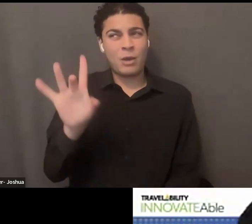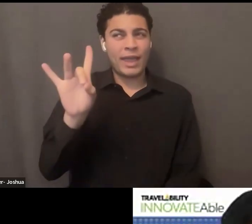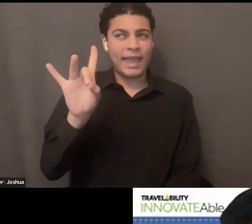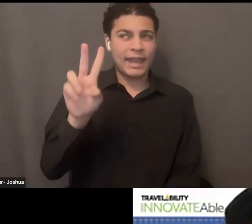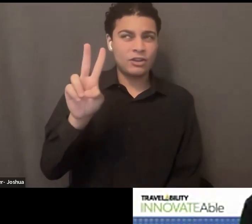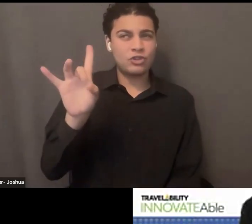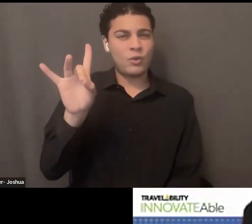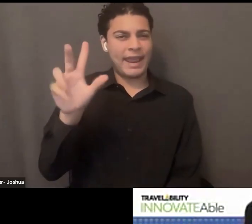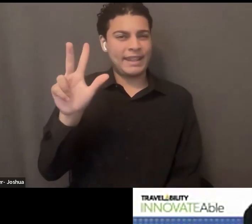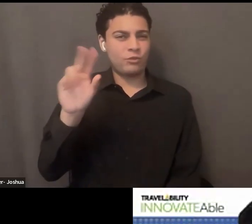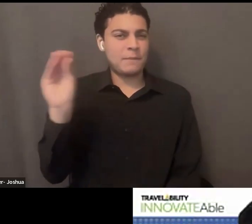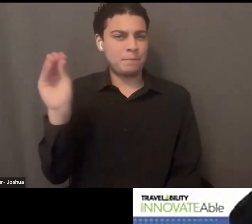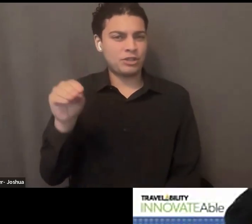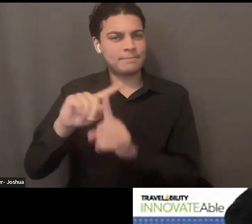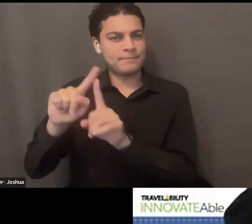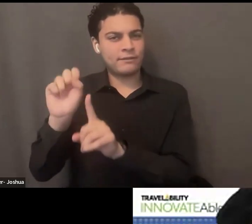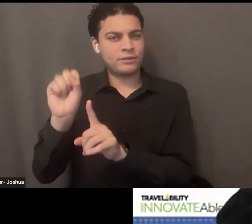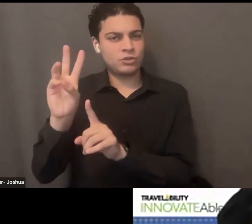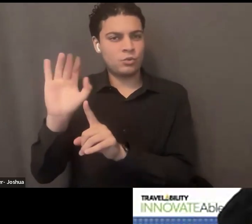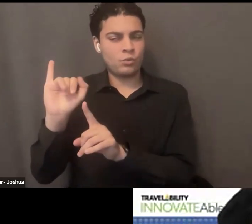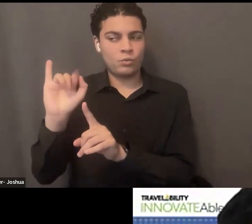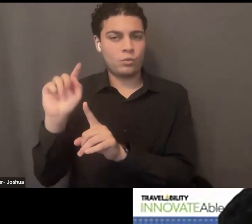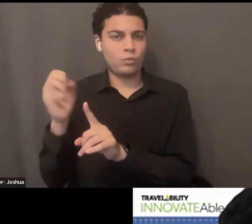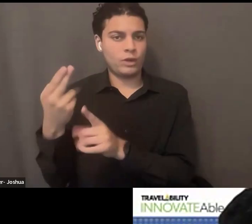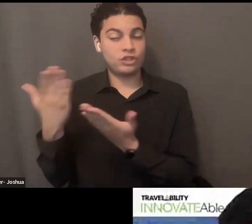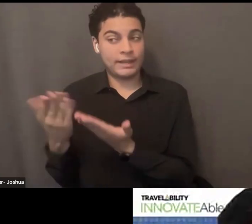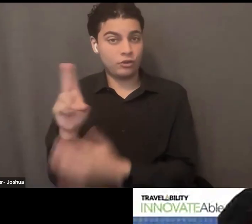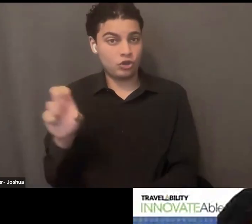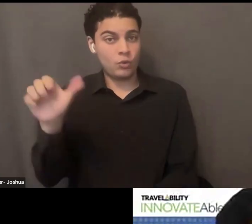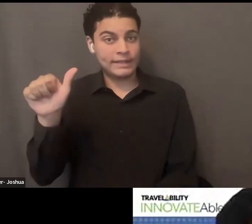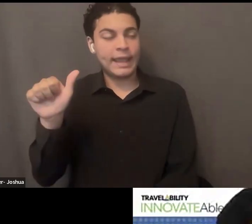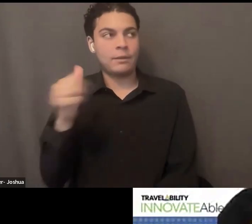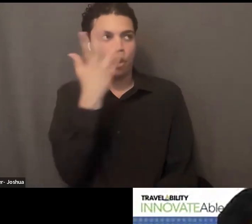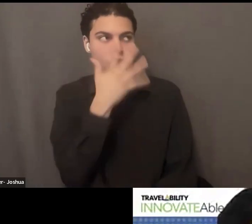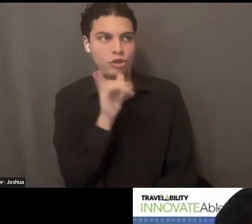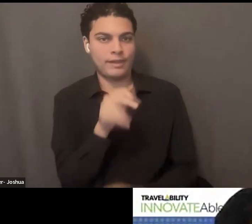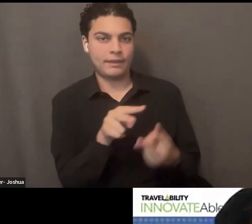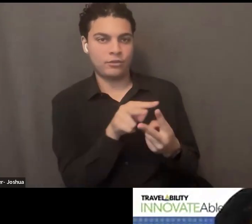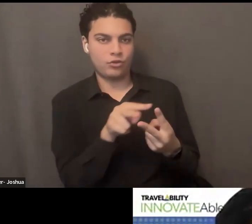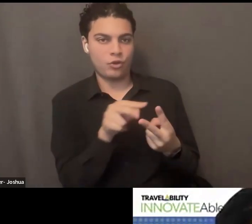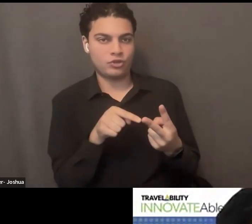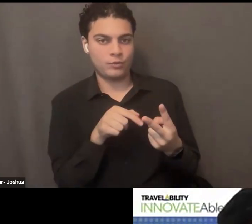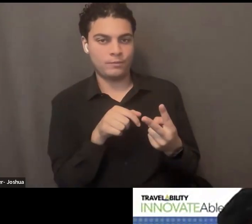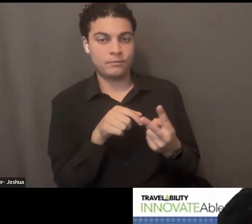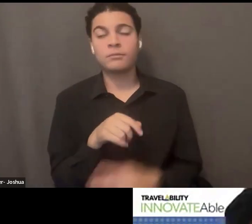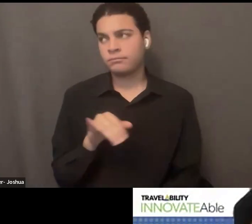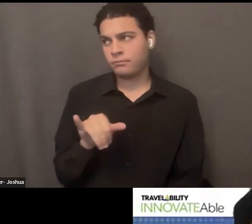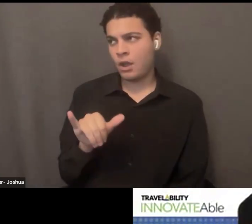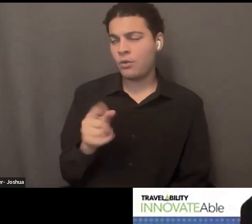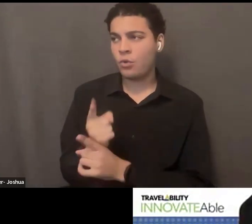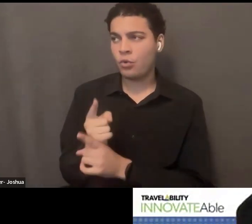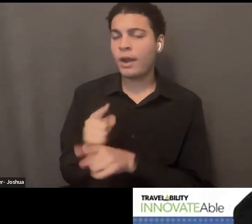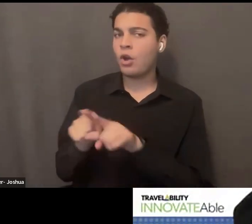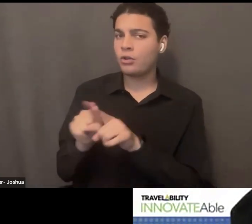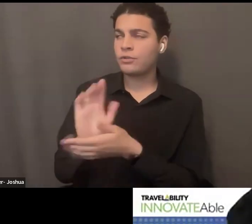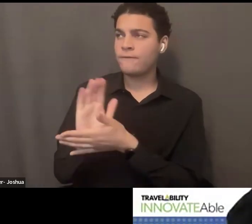work primarily with these two, which cover the majority of switches. Yeah, in the video, you mentioned that you can even control a TV. I assume that's a